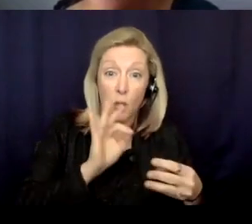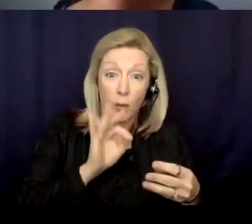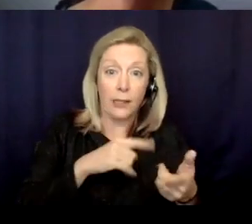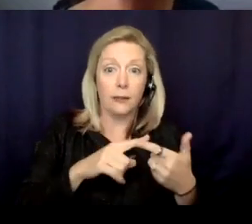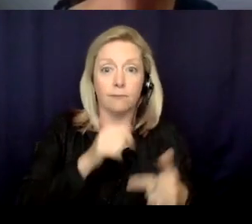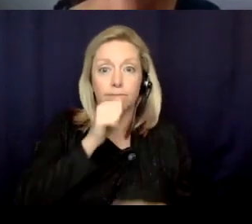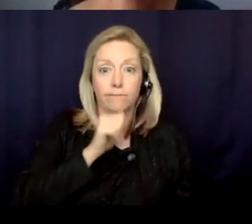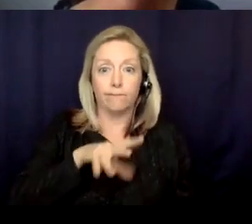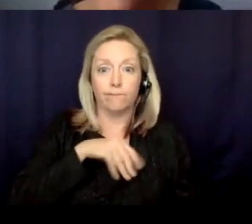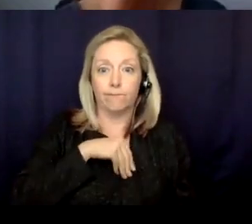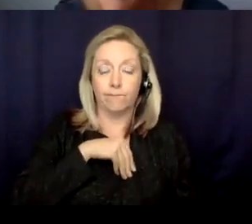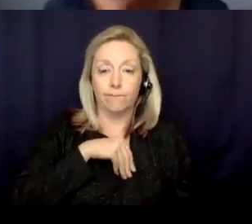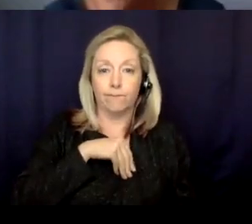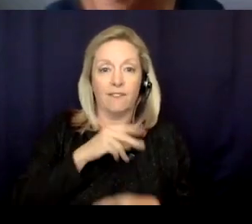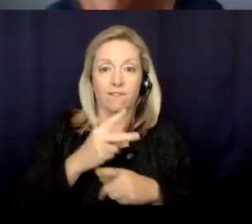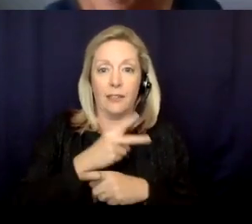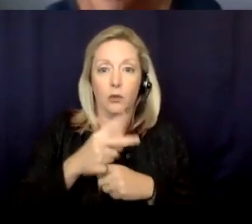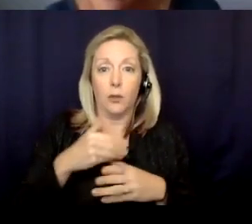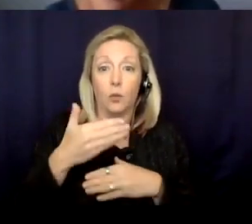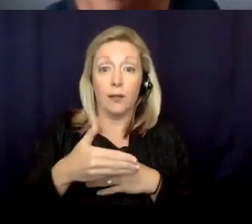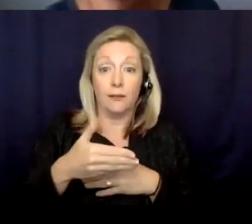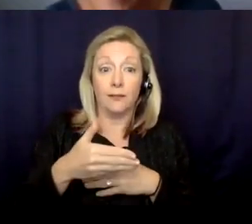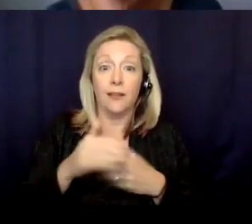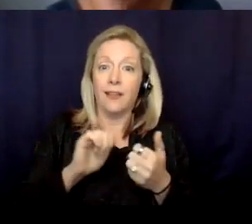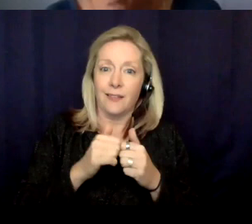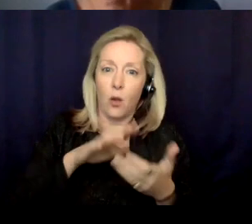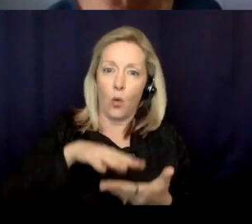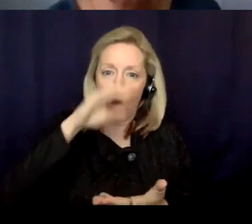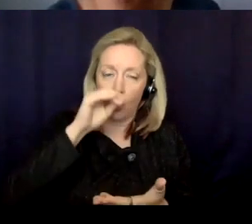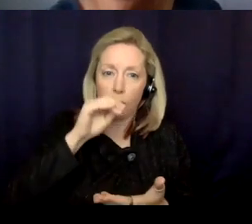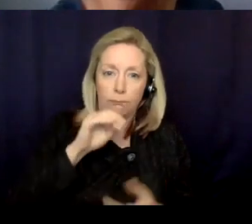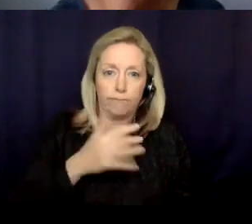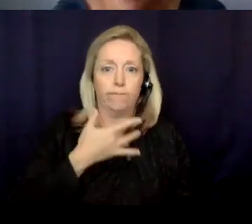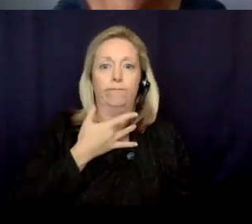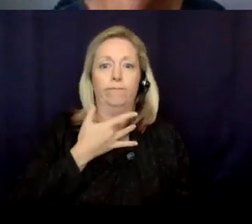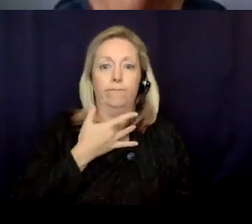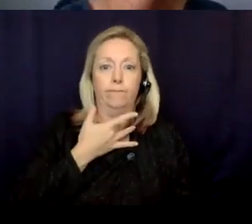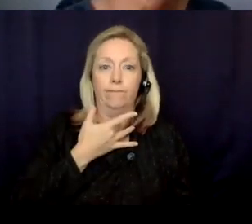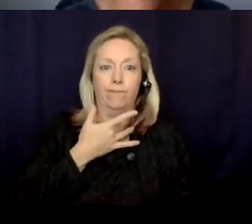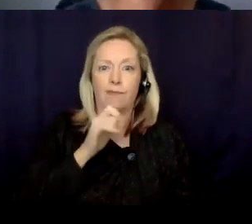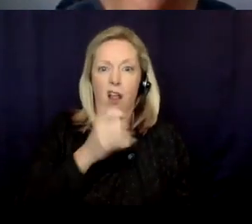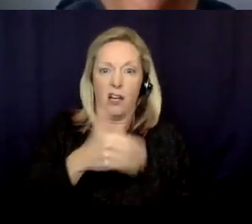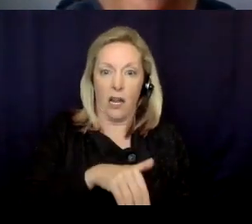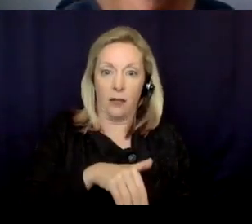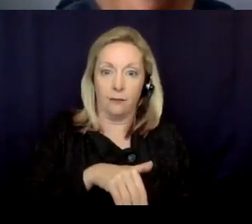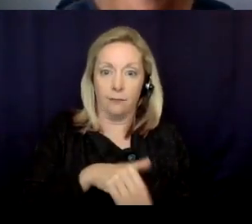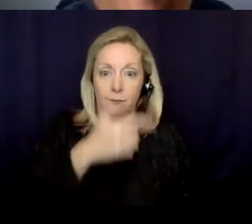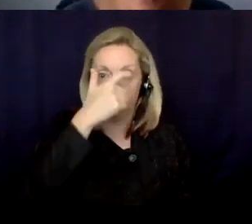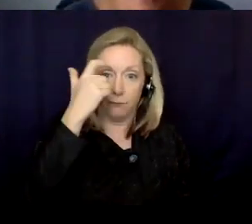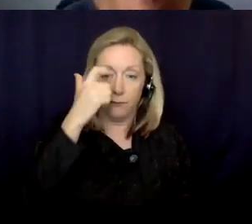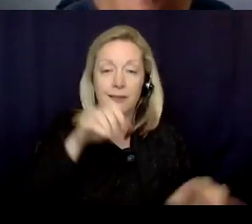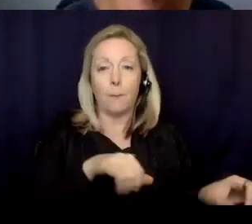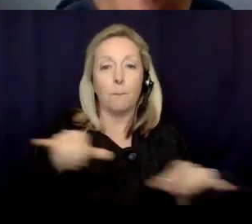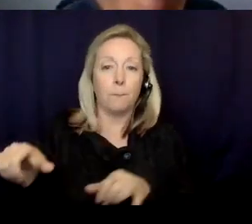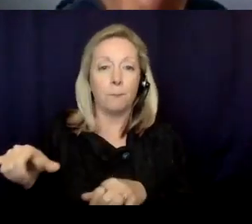with it and figure it out. That's what made us learn is, oh, I'm not going to do that again. So we have to do the same thing